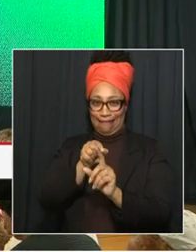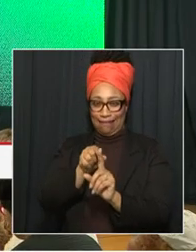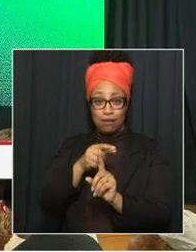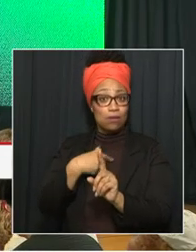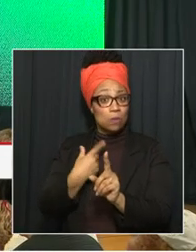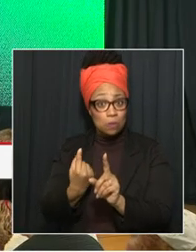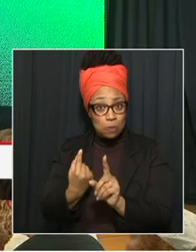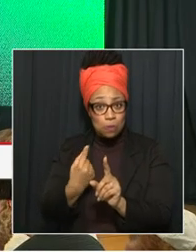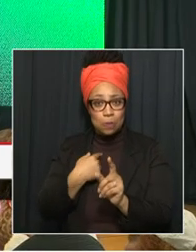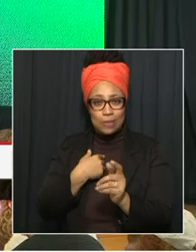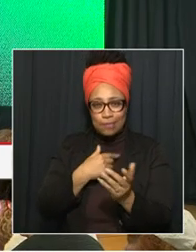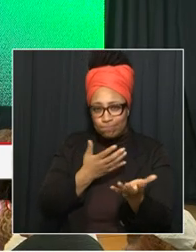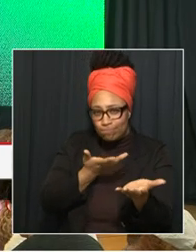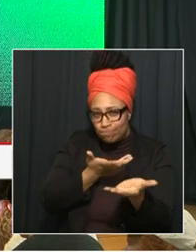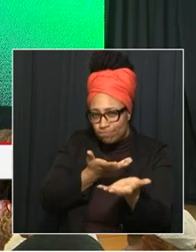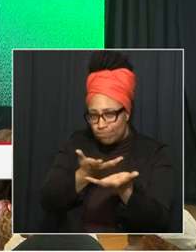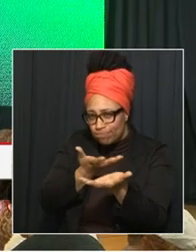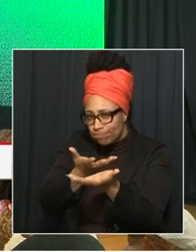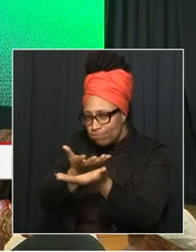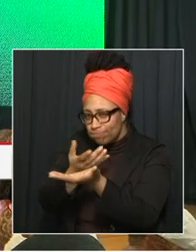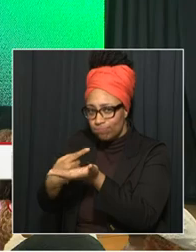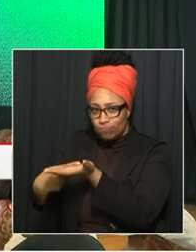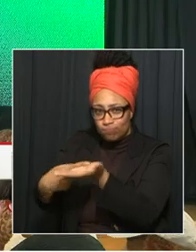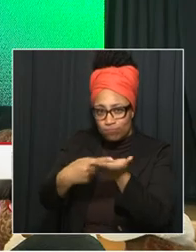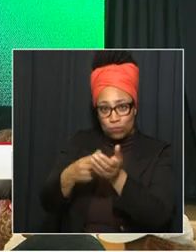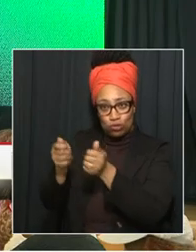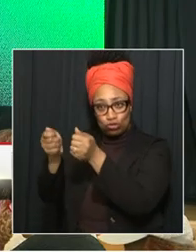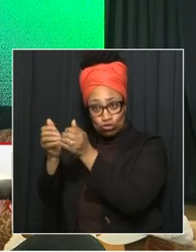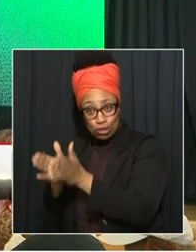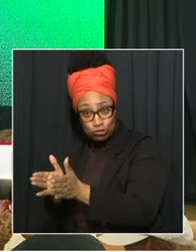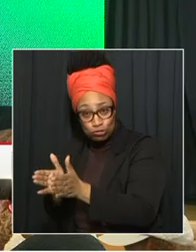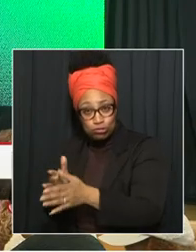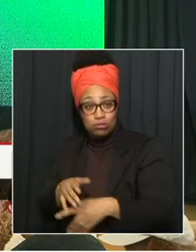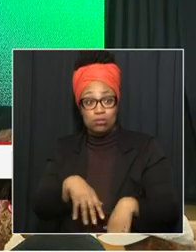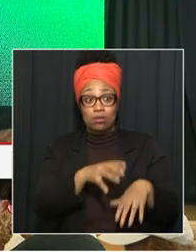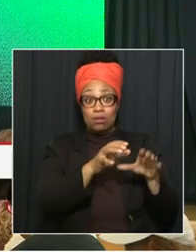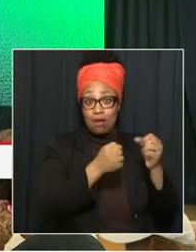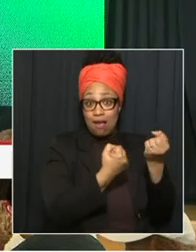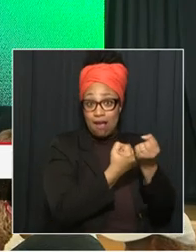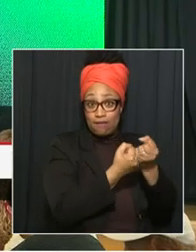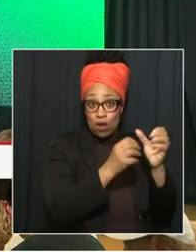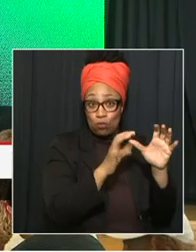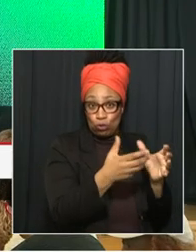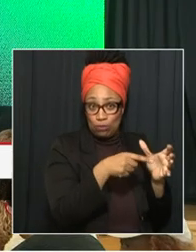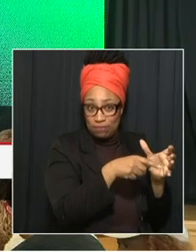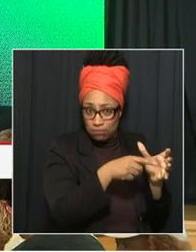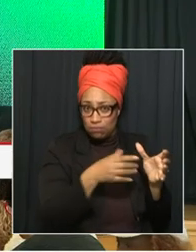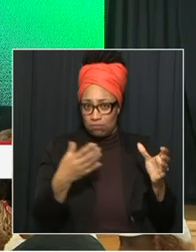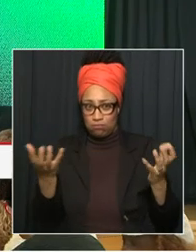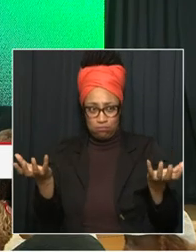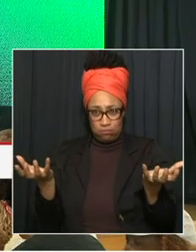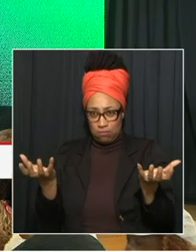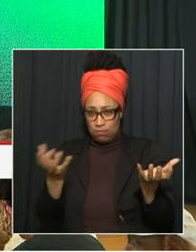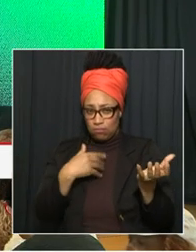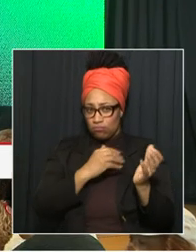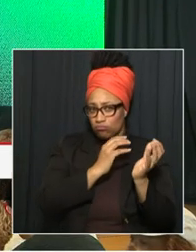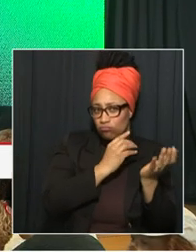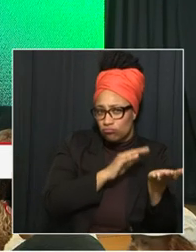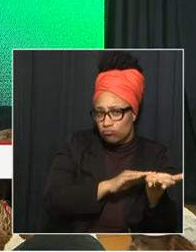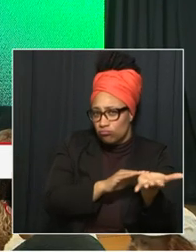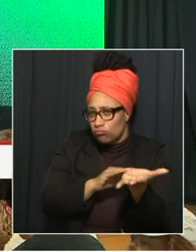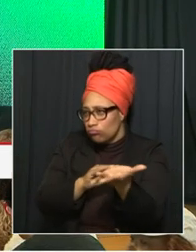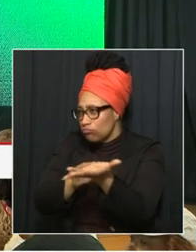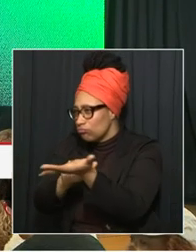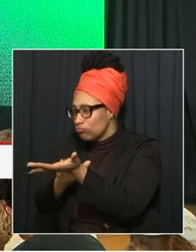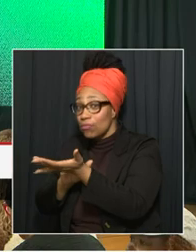from members of advocacy groups. I want to hear directly from DC residents about what they think